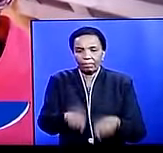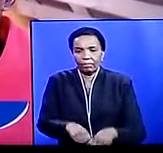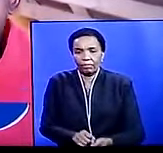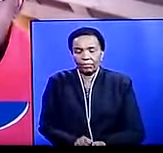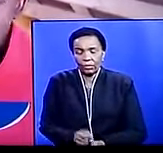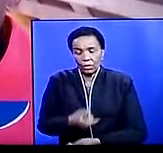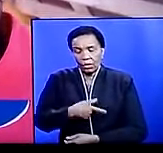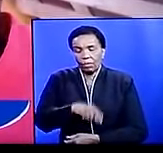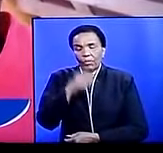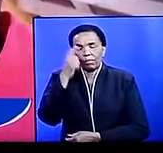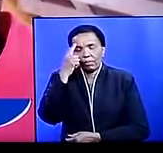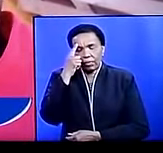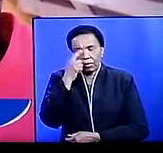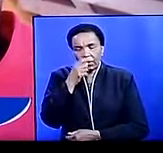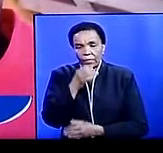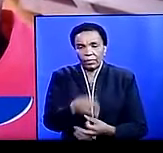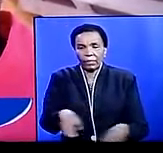come and